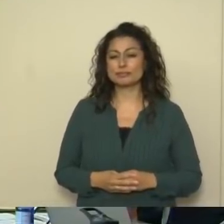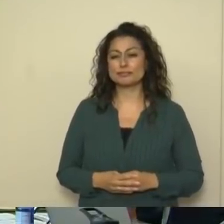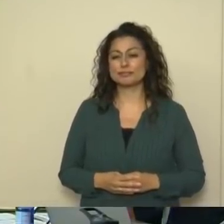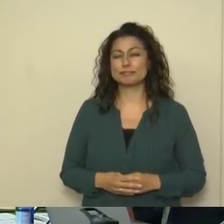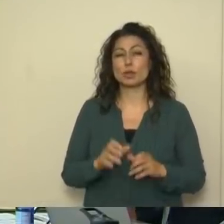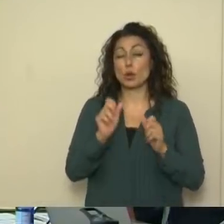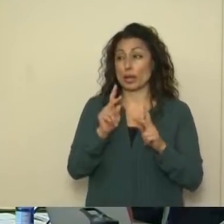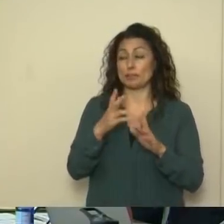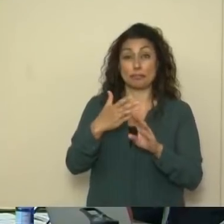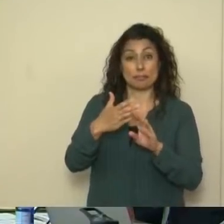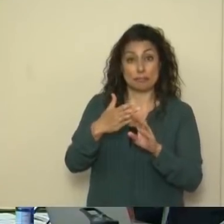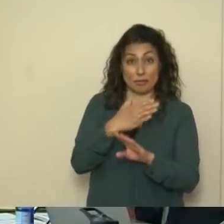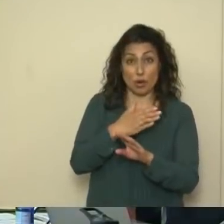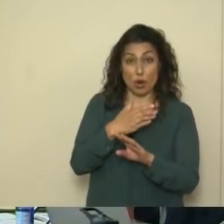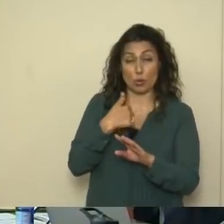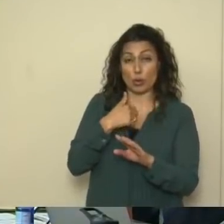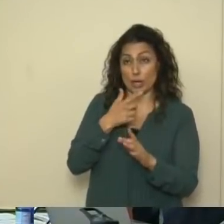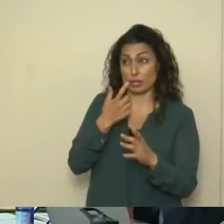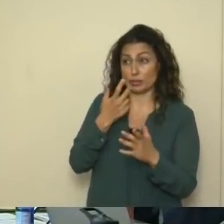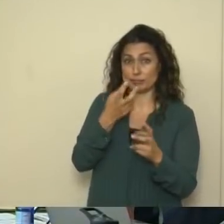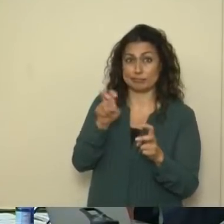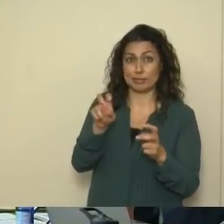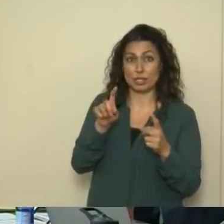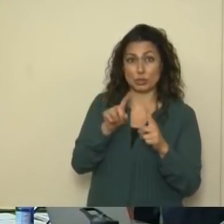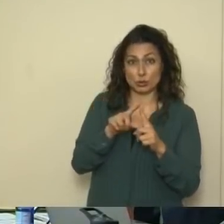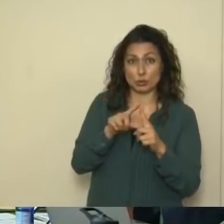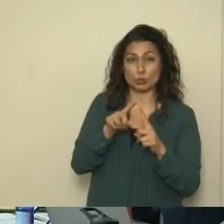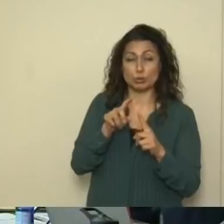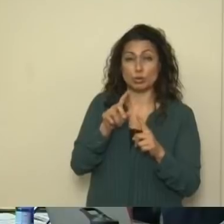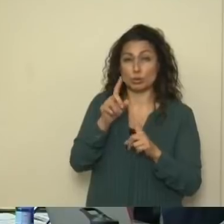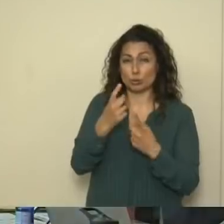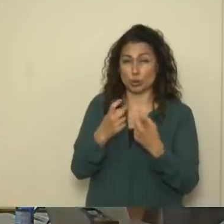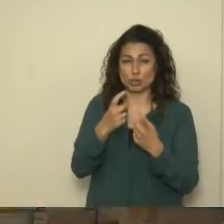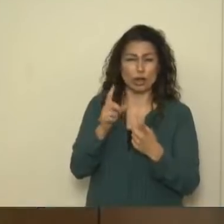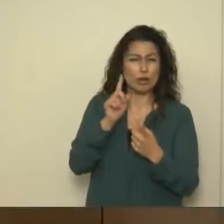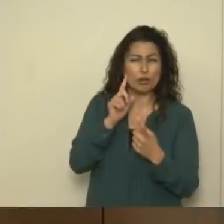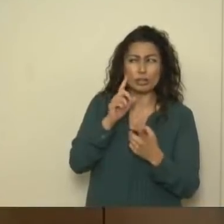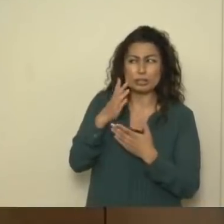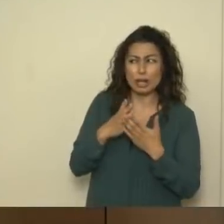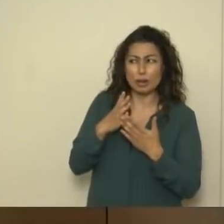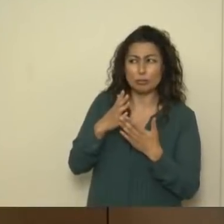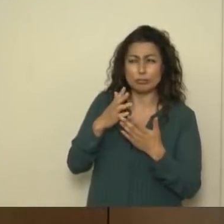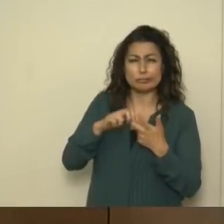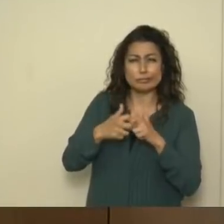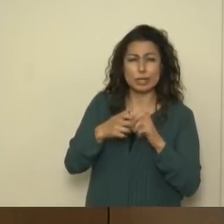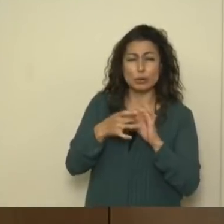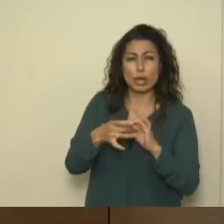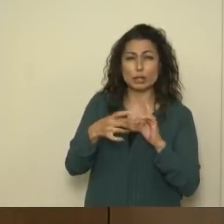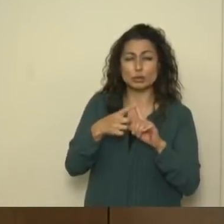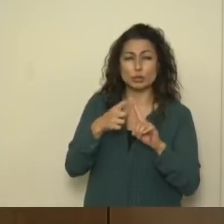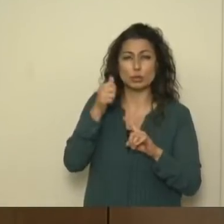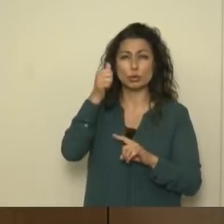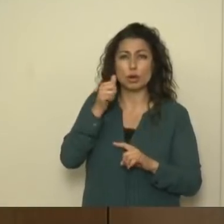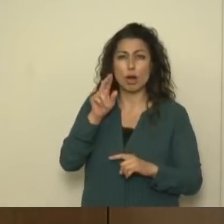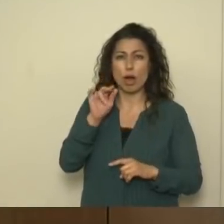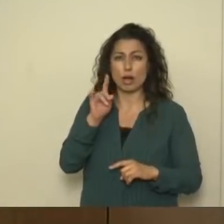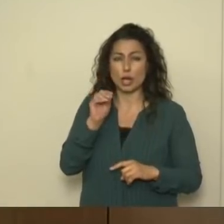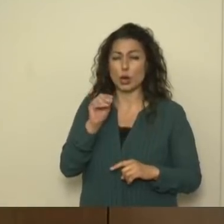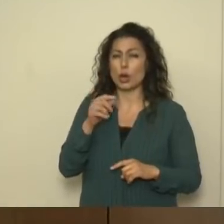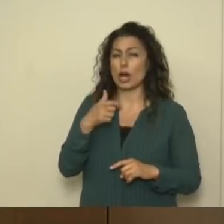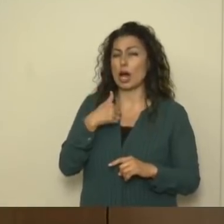we go to questions, I heard that we might have had a little audio difficulty, and far be it from me to not